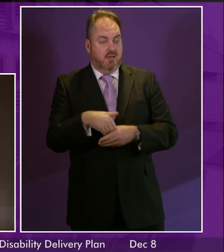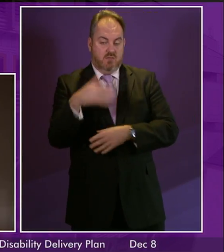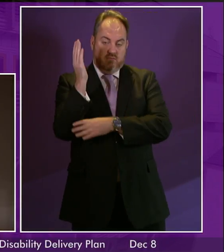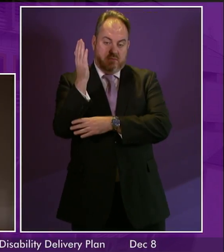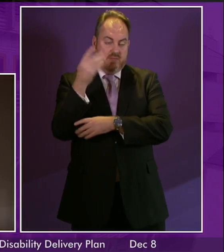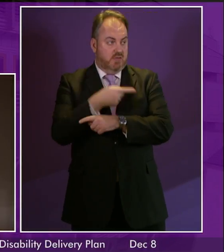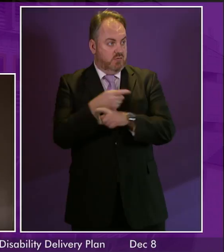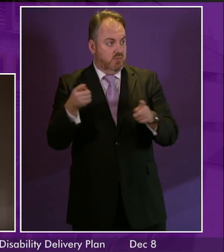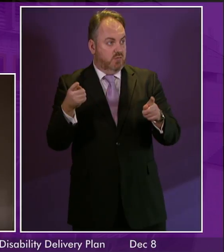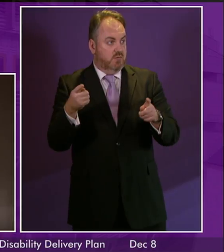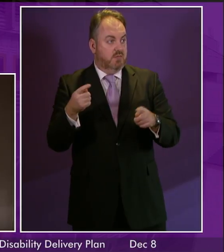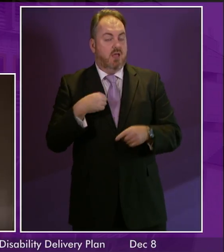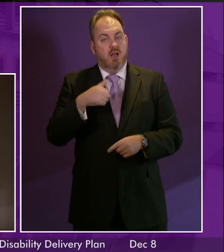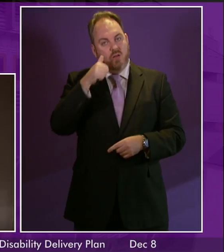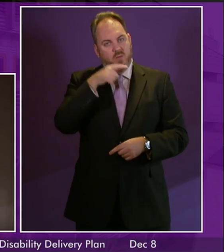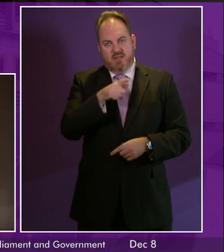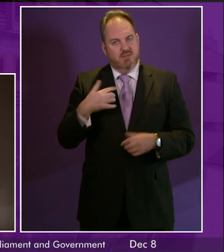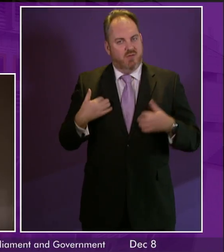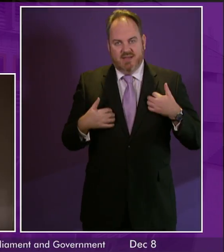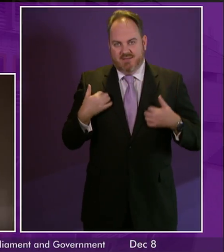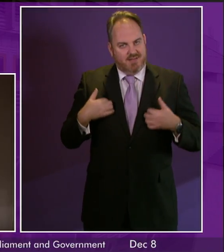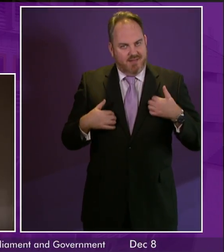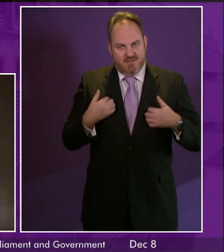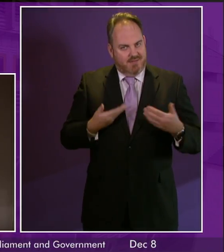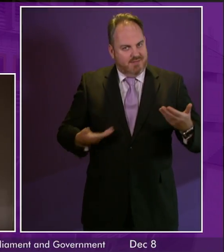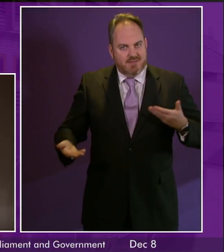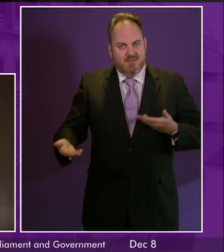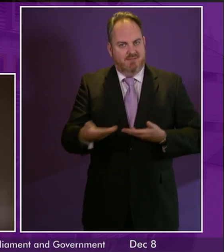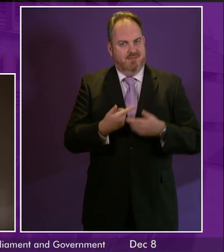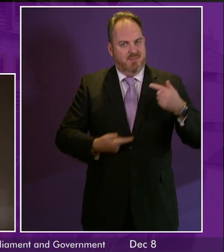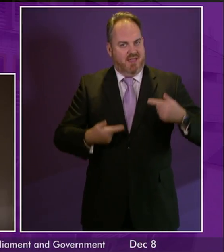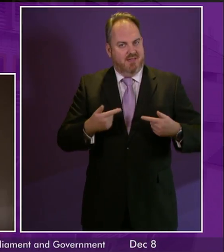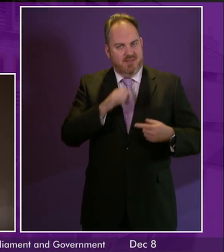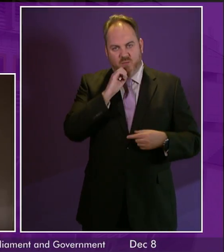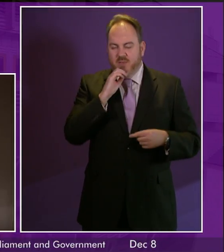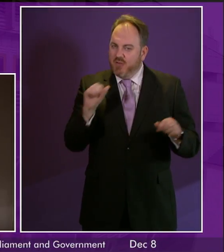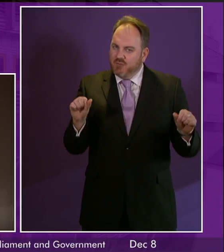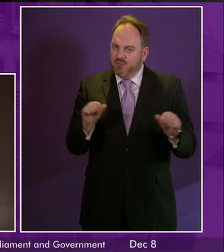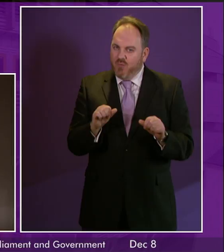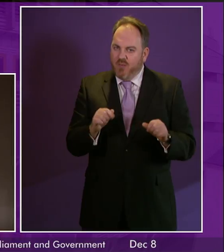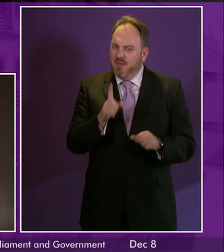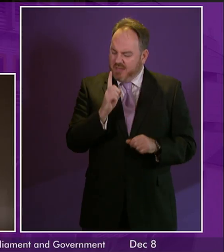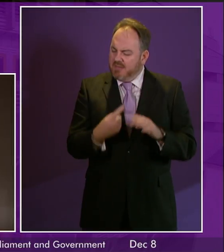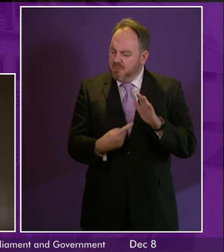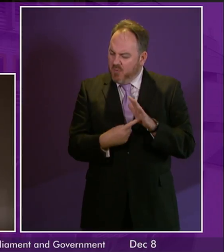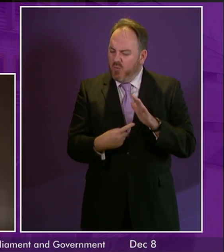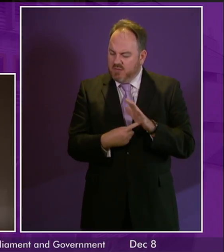Constitution Committee. Now, whilst it might not be the most exciting debate, nevertheless, this short debate is a very important